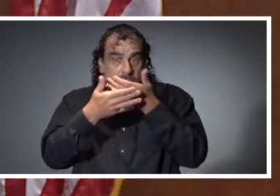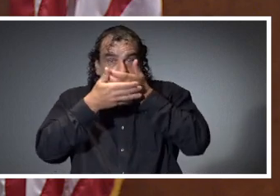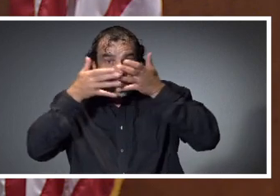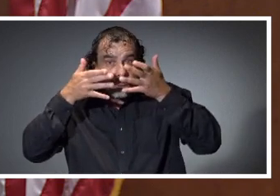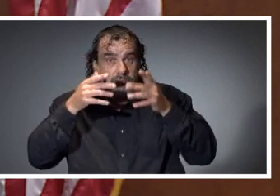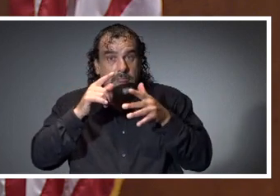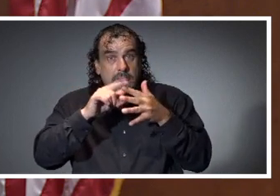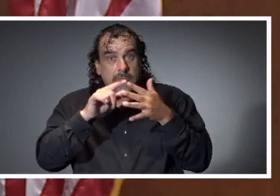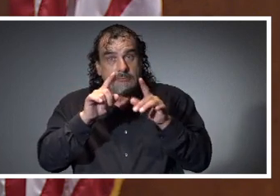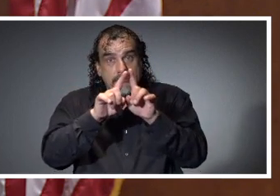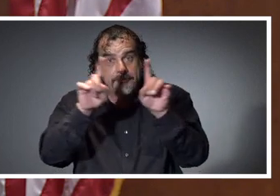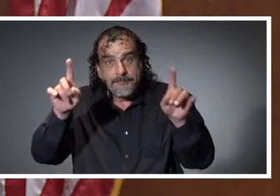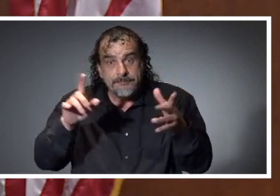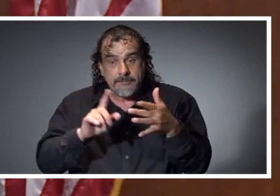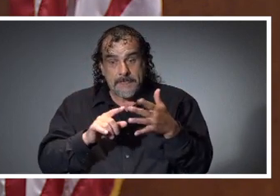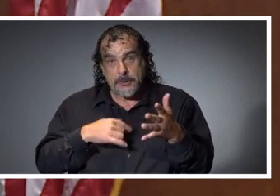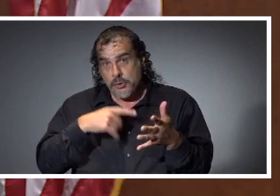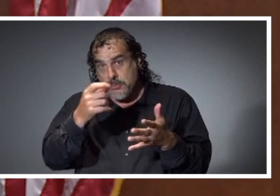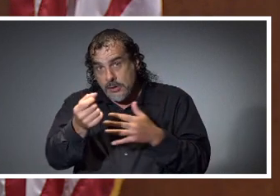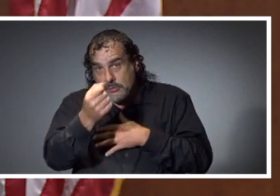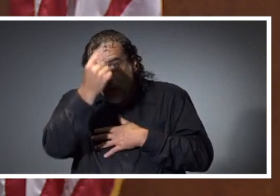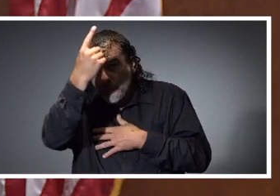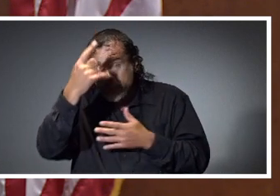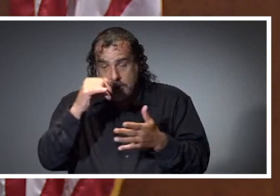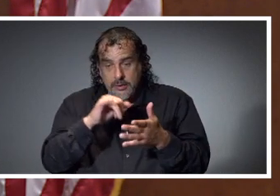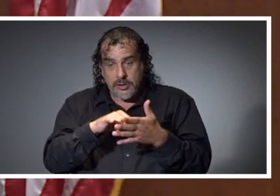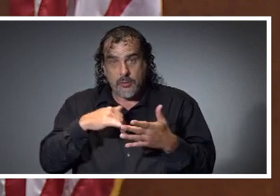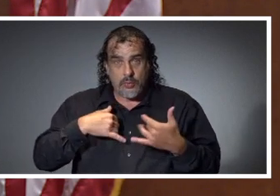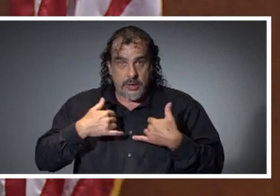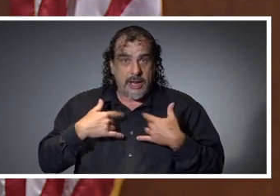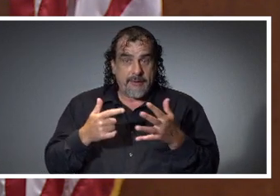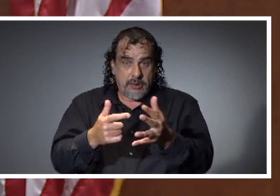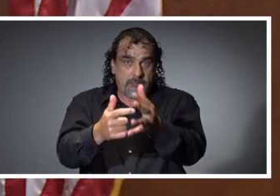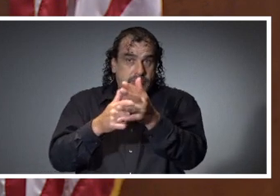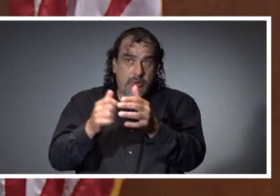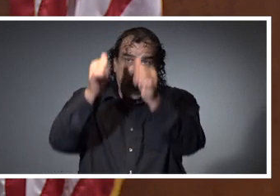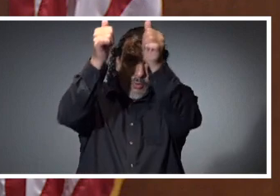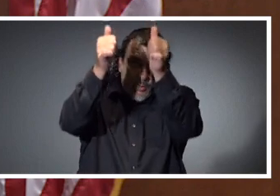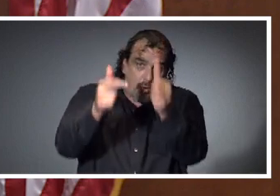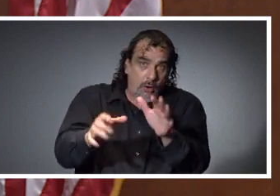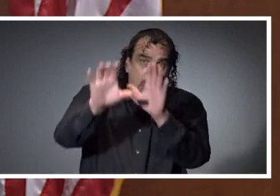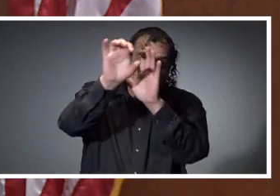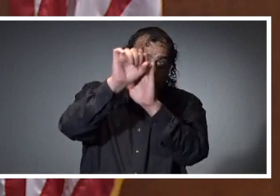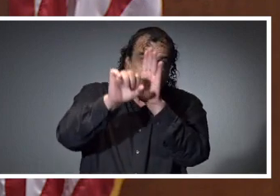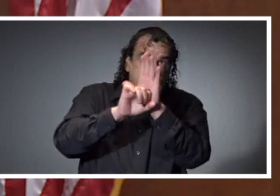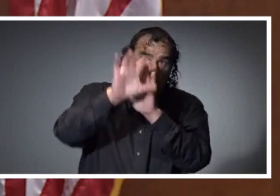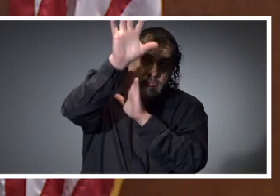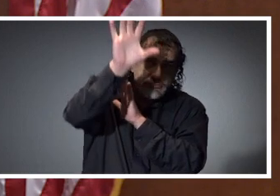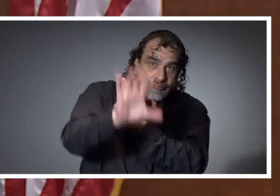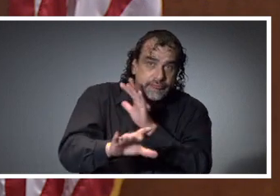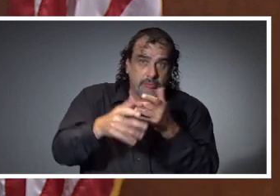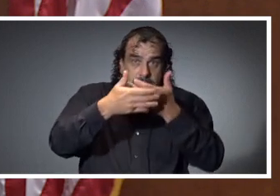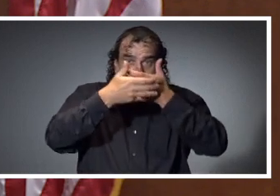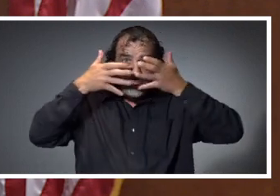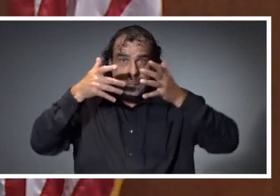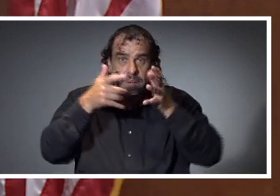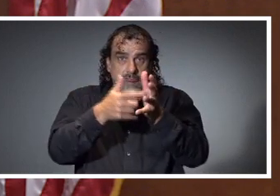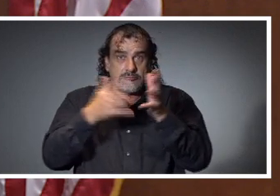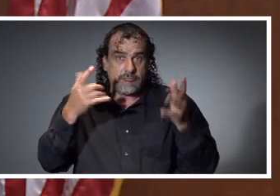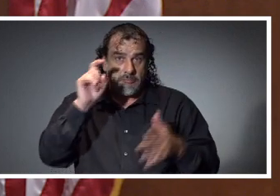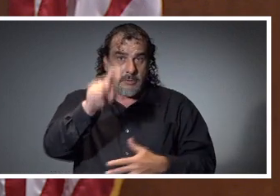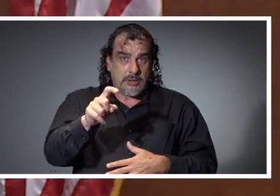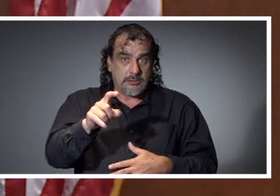hard. We need you to realize that we do still have a statewide mask mandate in Mississippi, and there's a reason for that. It's because